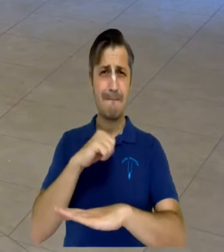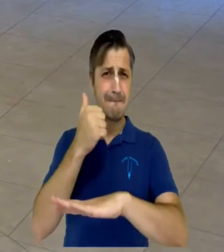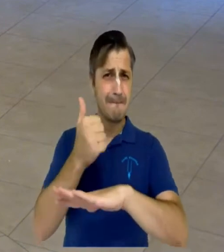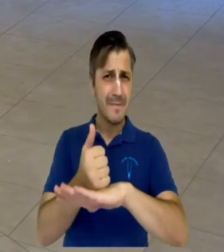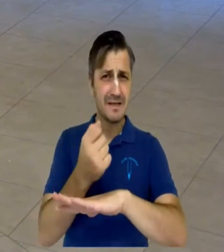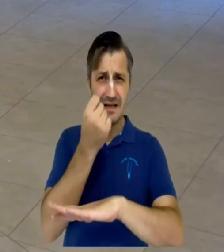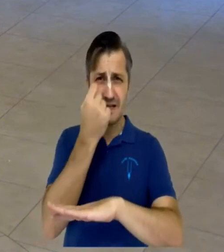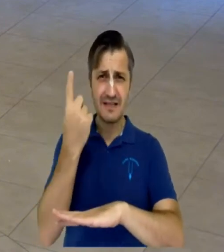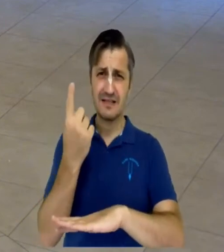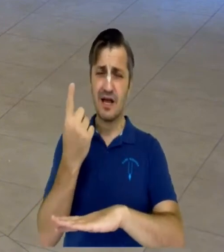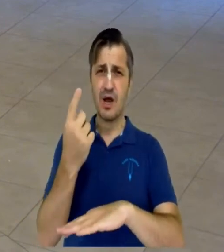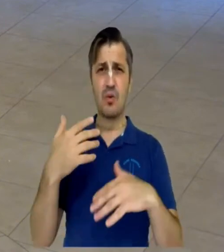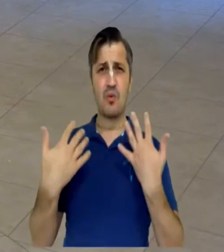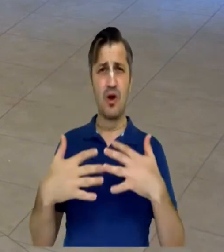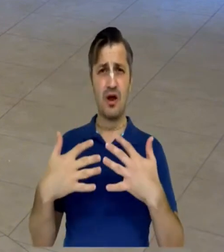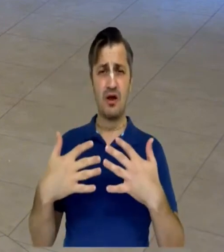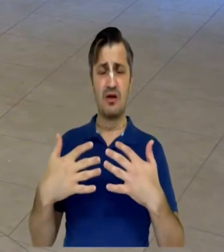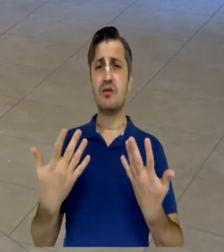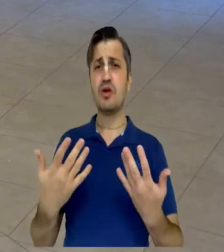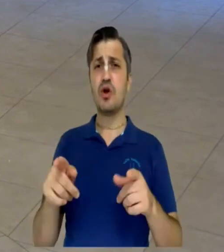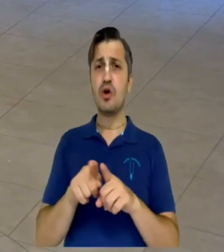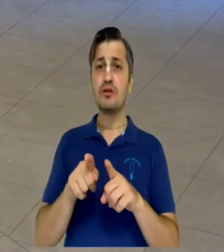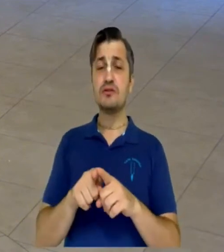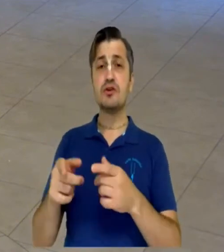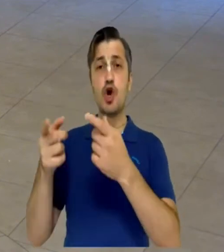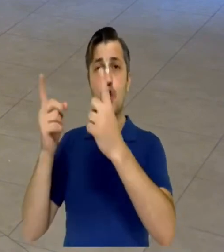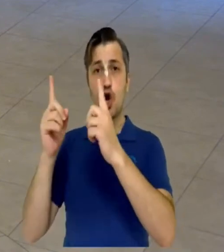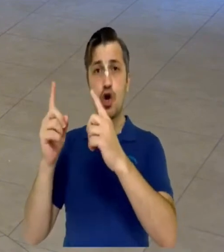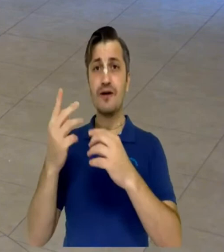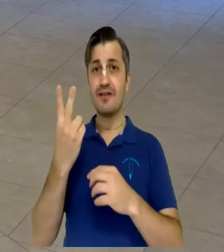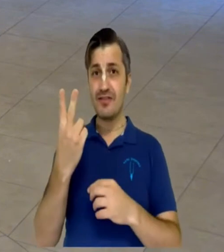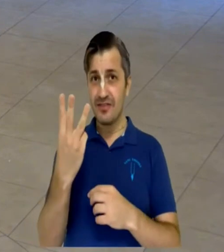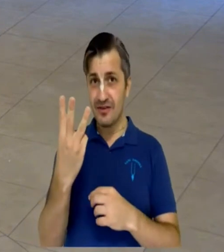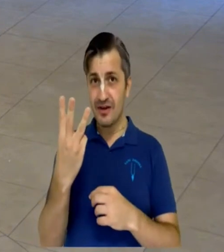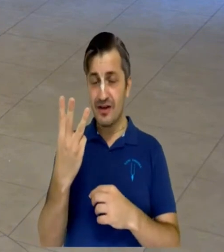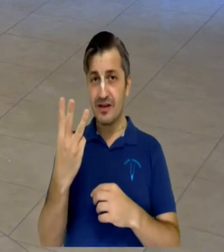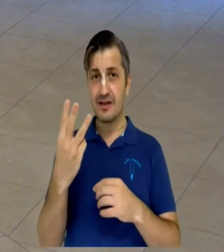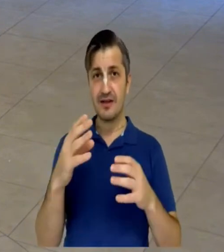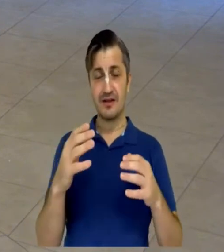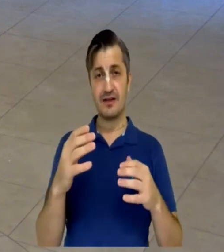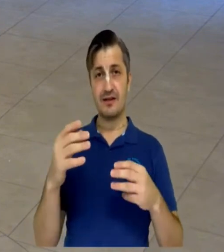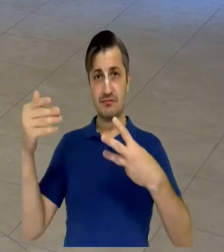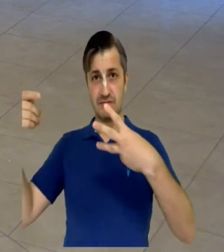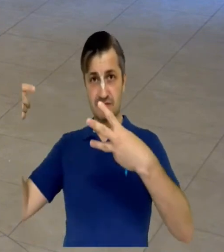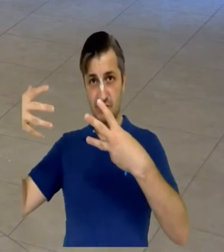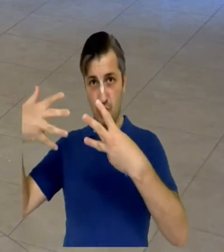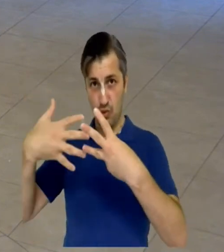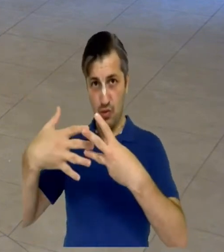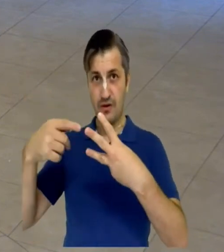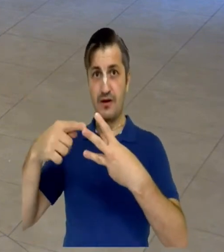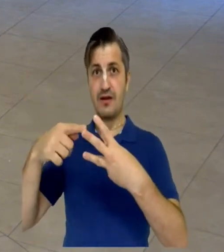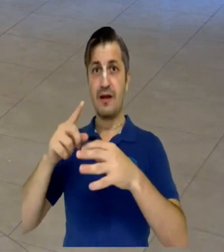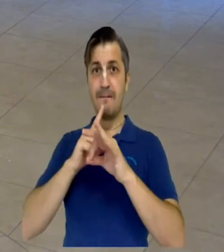Brahman realization, to understand that we are Brahman. When in the Veda also, most of the Veda is